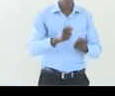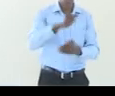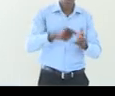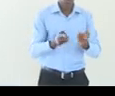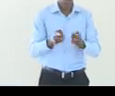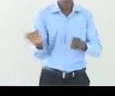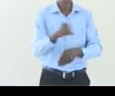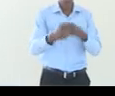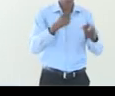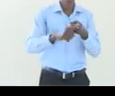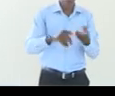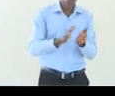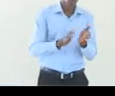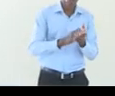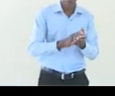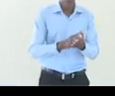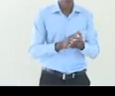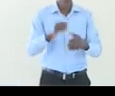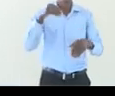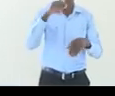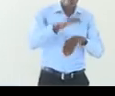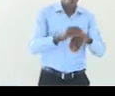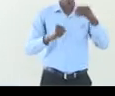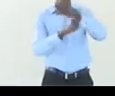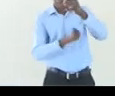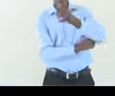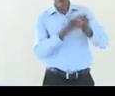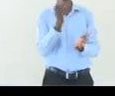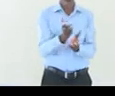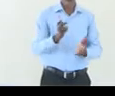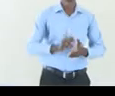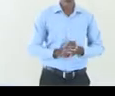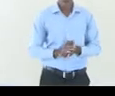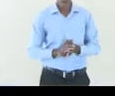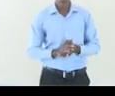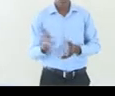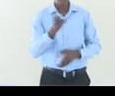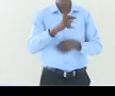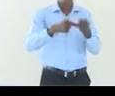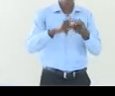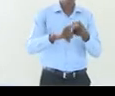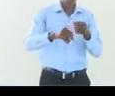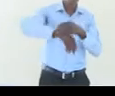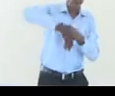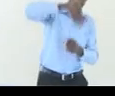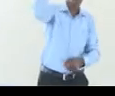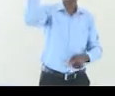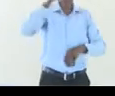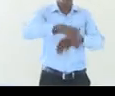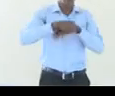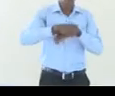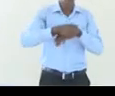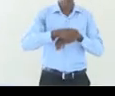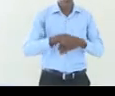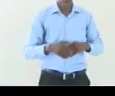who went to primary, secondary schools and universities on scholarship. They went overseas to Cambridge,